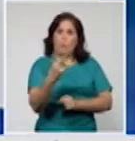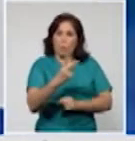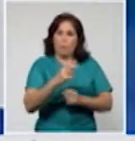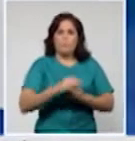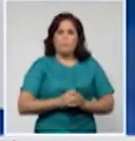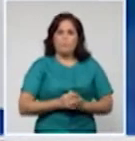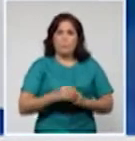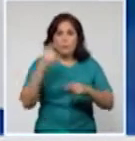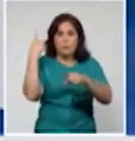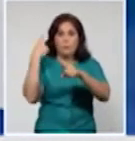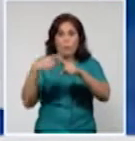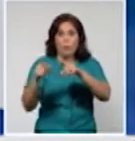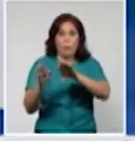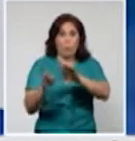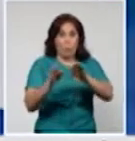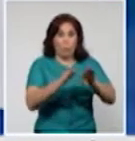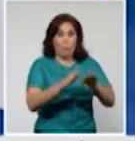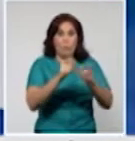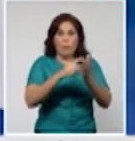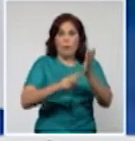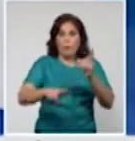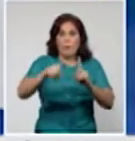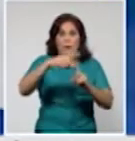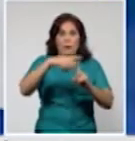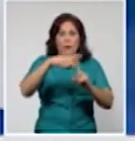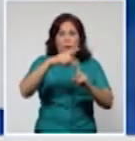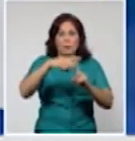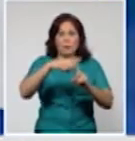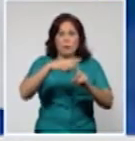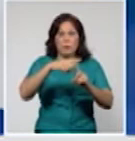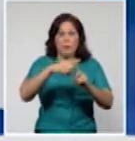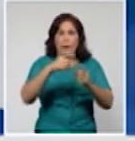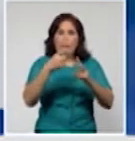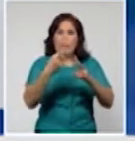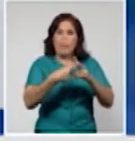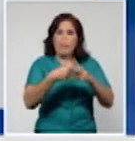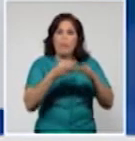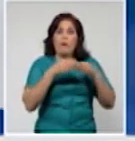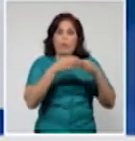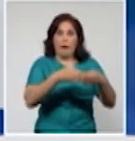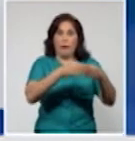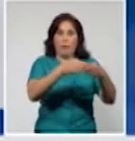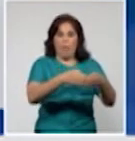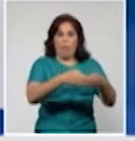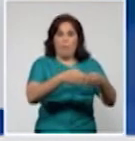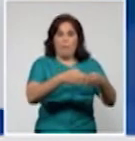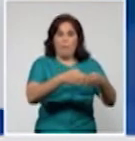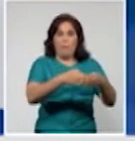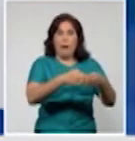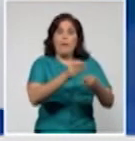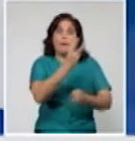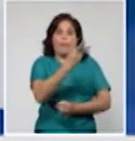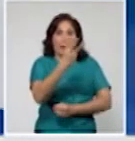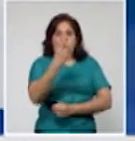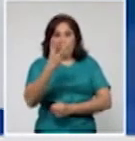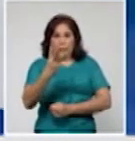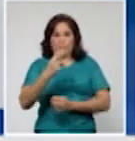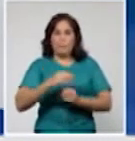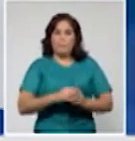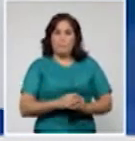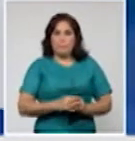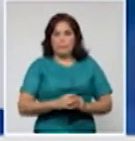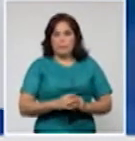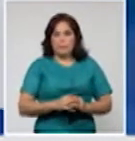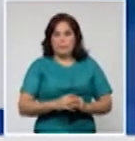Of the 60 cases yesterday, 3 belong to Las Tunas and 3 to